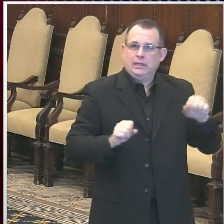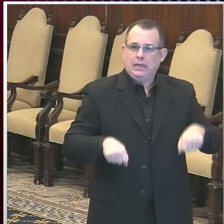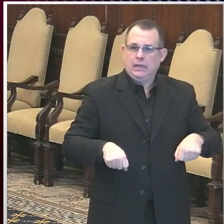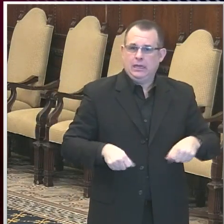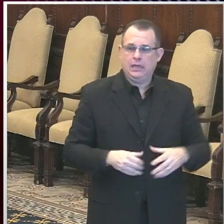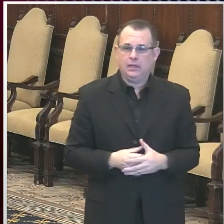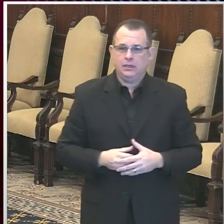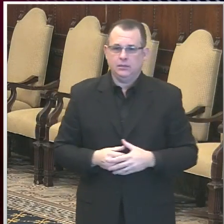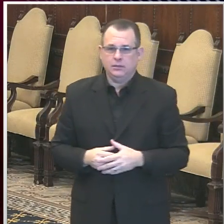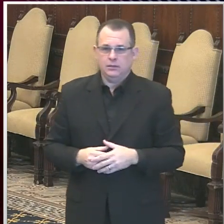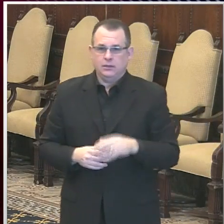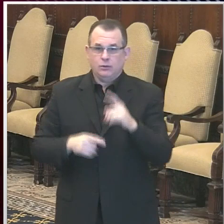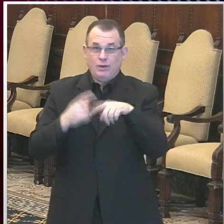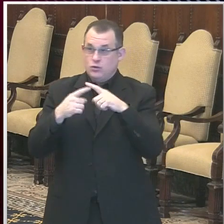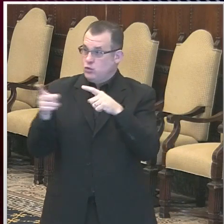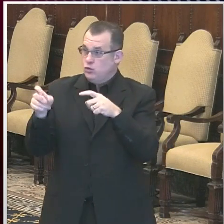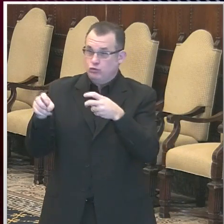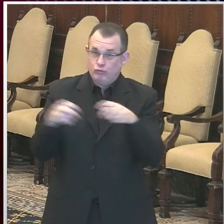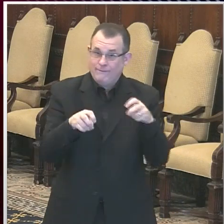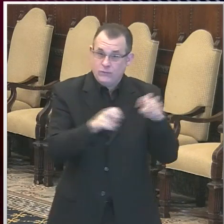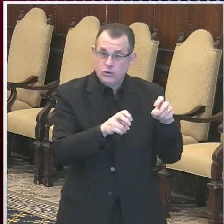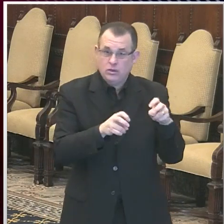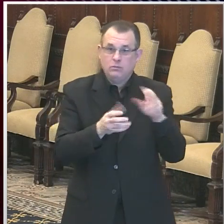with those transfers, we think we can handle the problem.